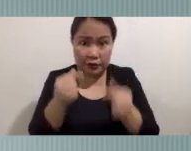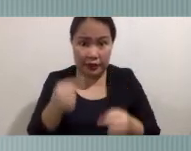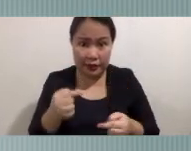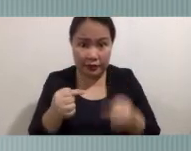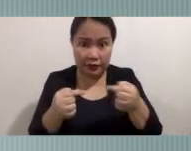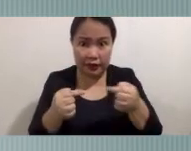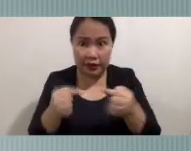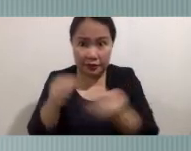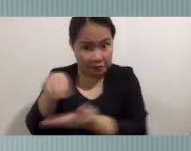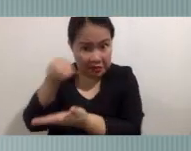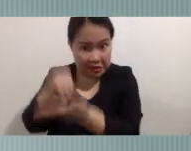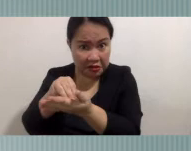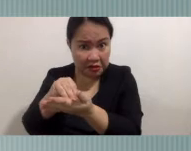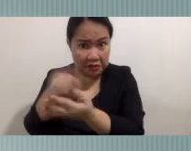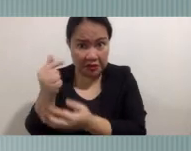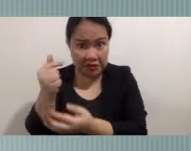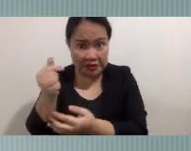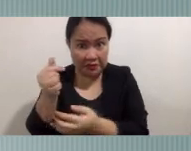have